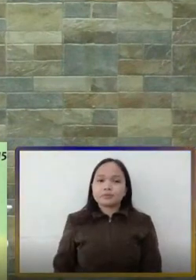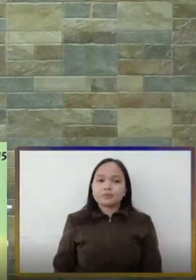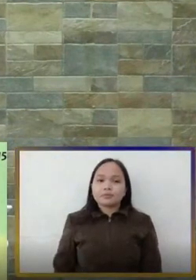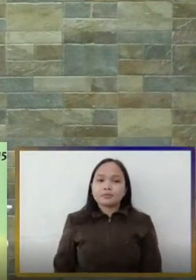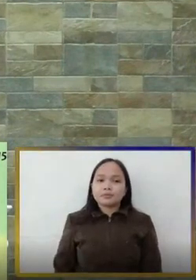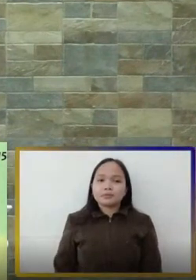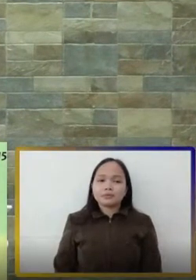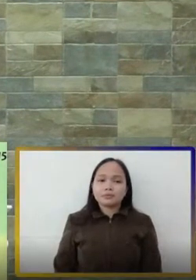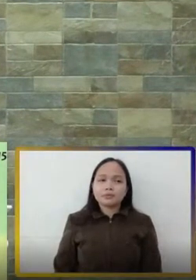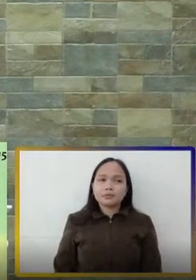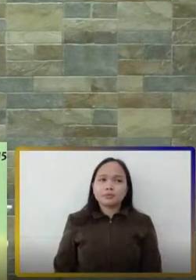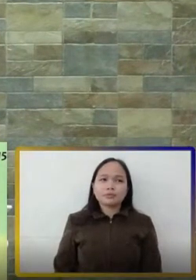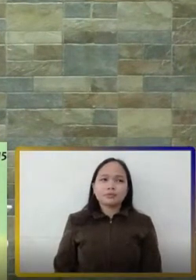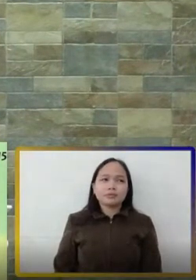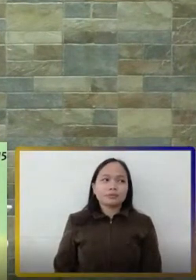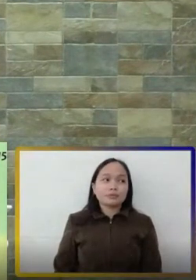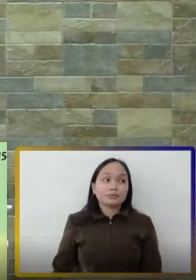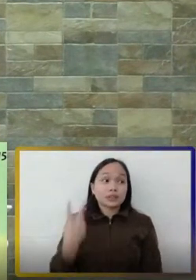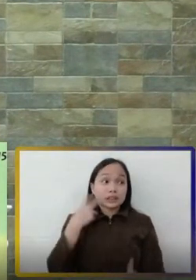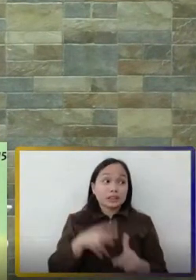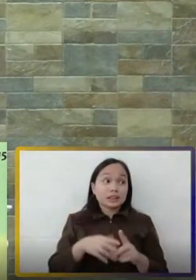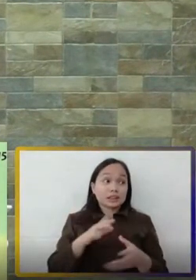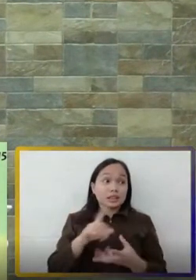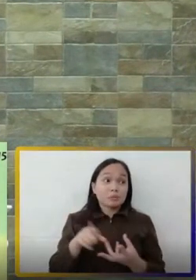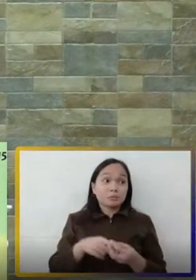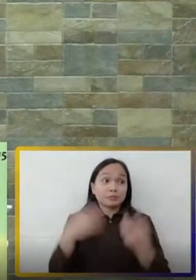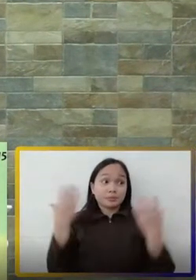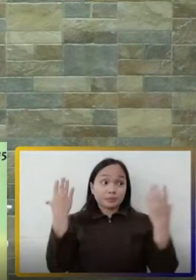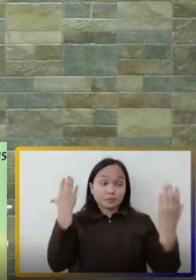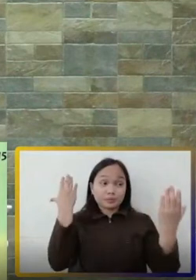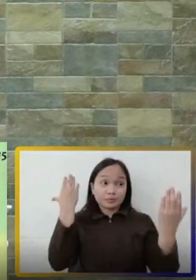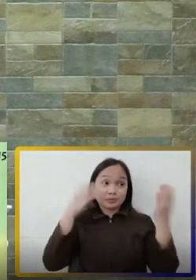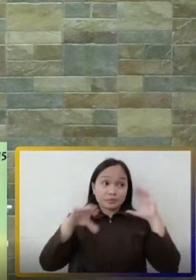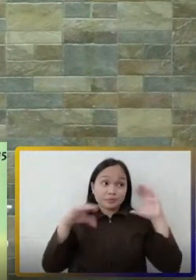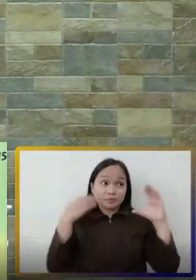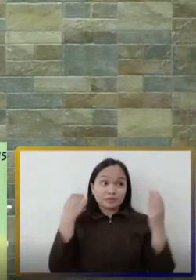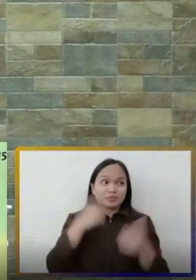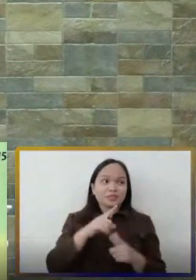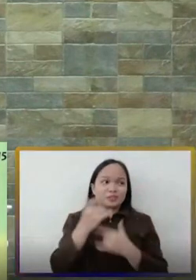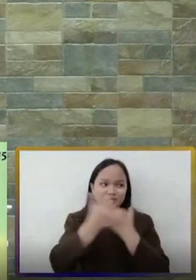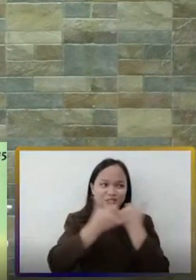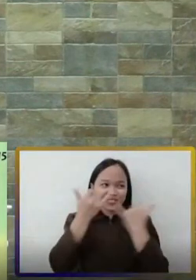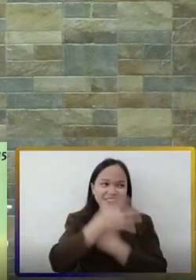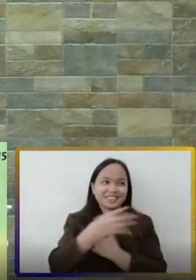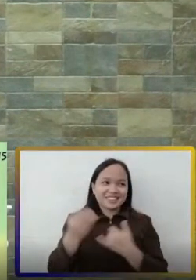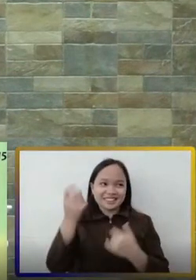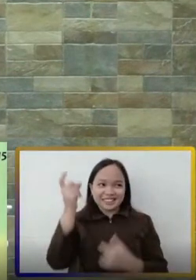You see the comparison? Fools and the wise.